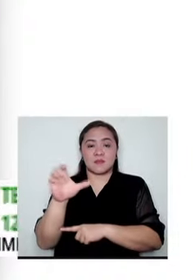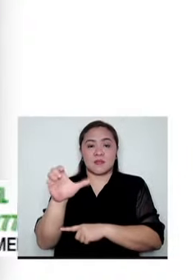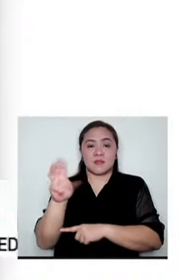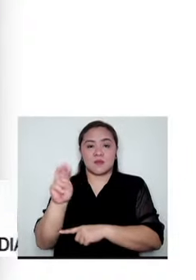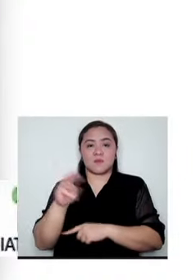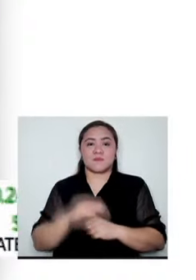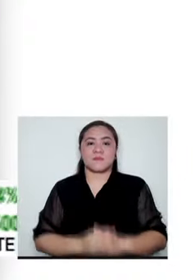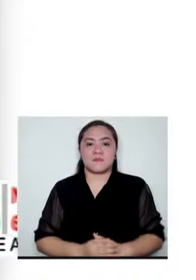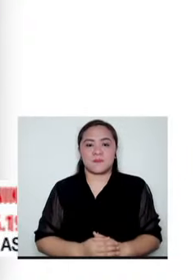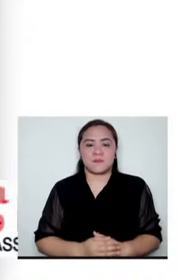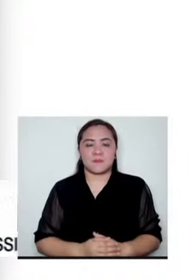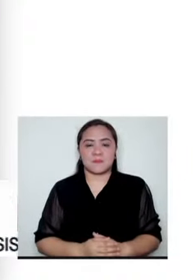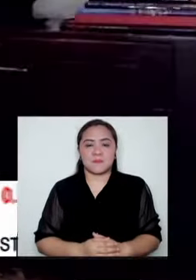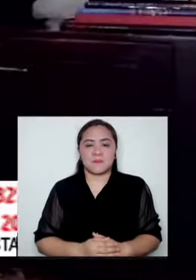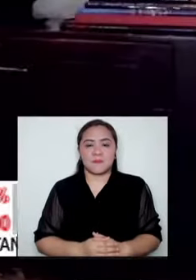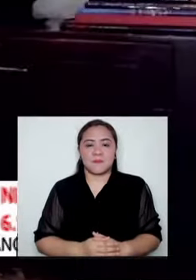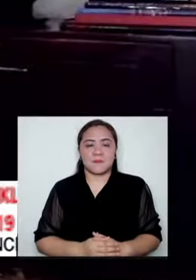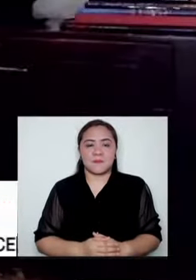news.abs-cbn.com.